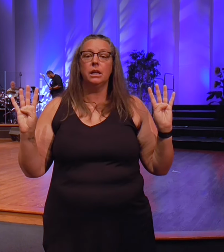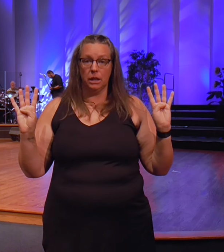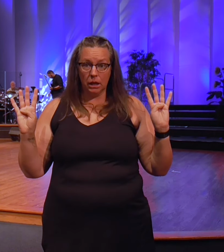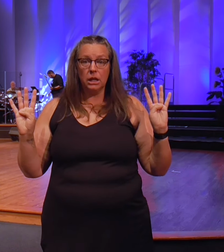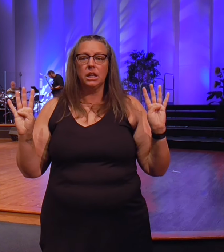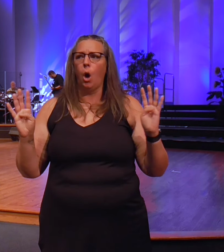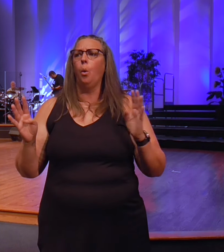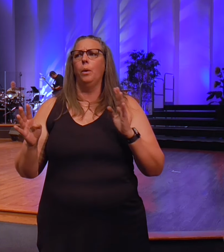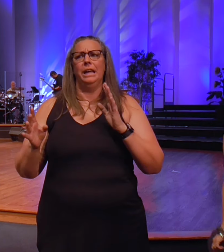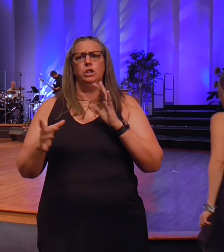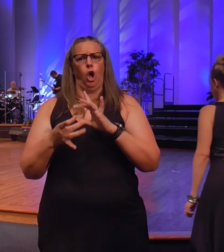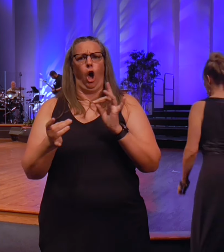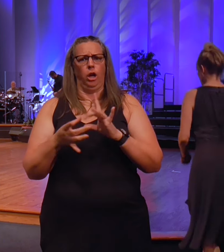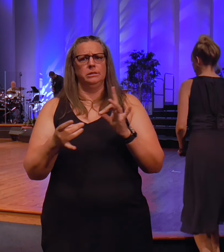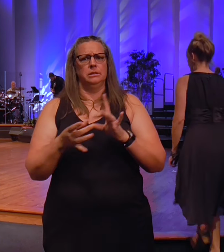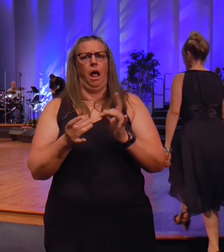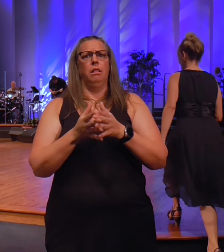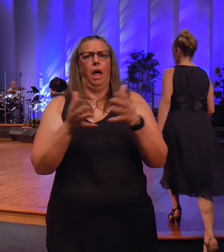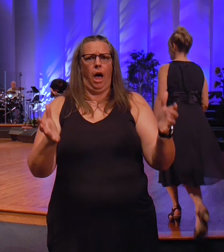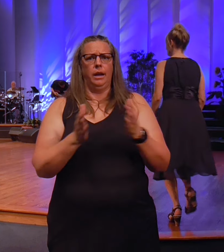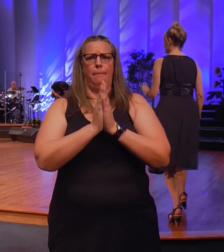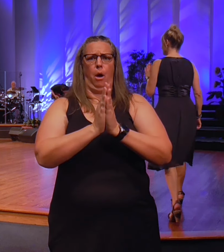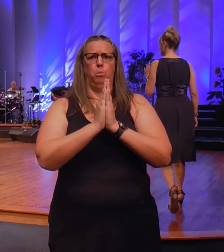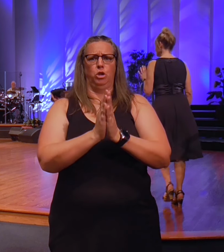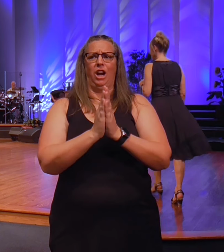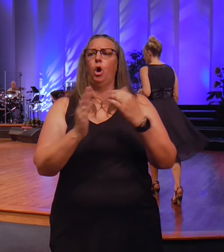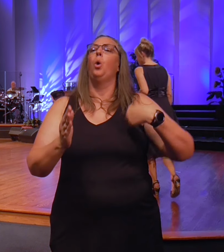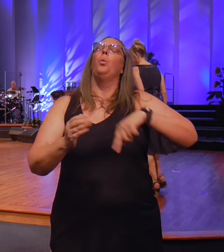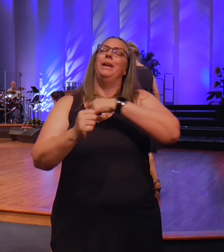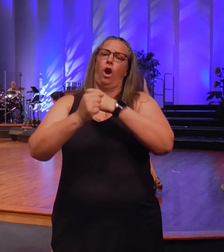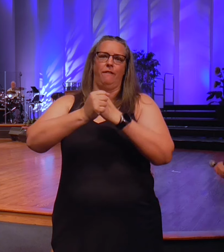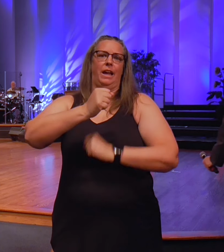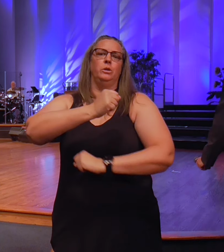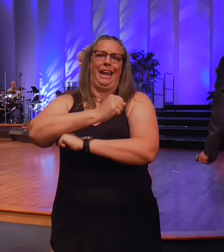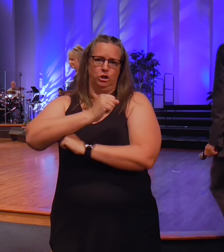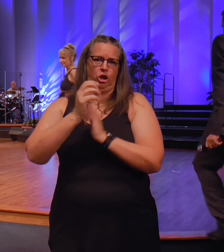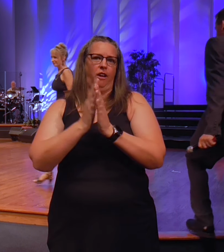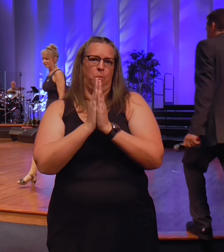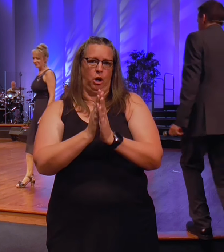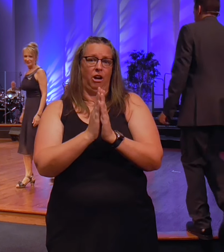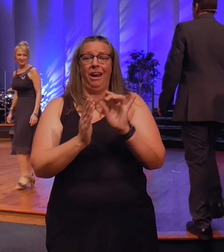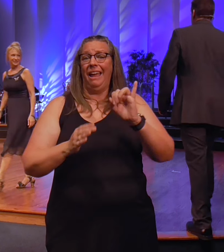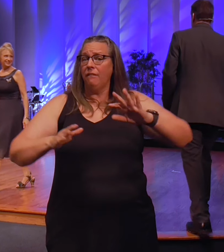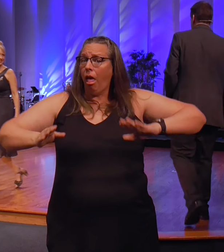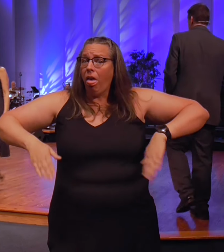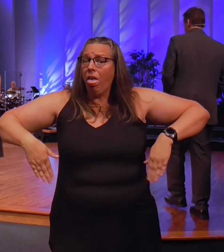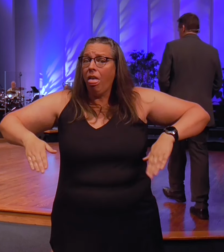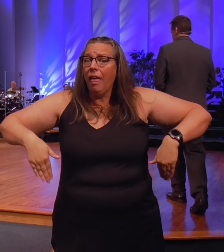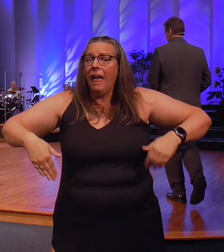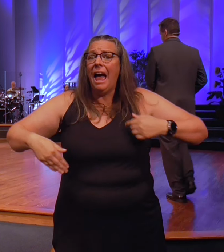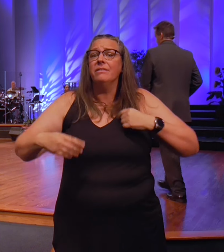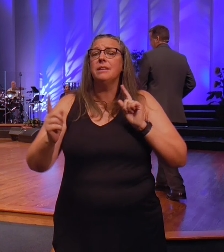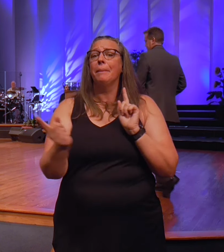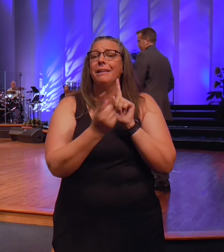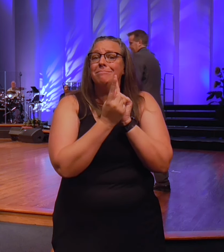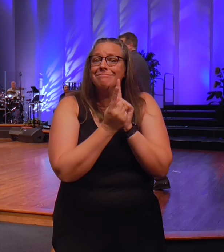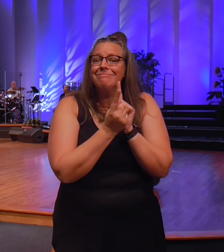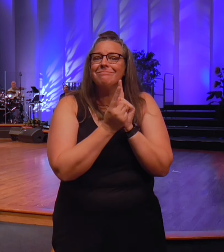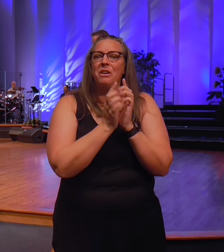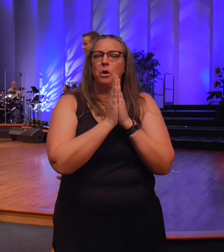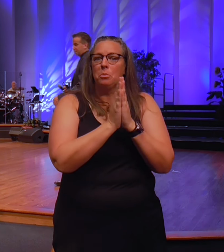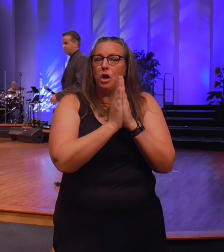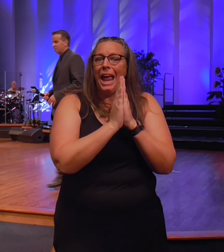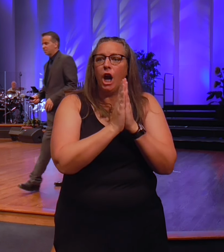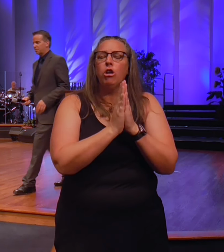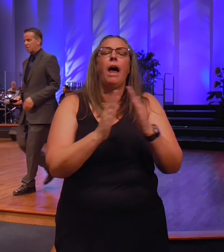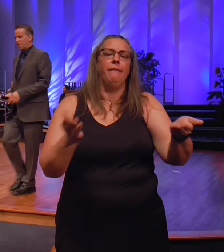prayer today. We are a foundation of prayer. And if you haven't stepped forward and had a prayer and had somebody hold and listen to you in that way, I invite you to